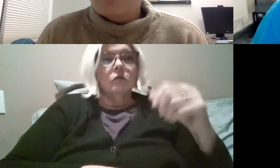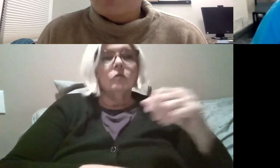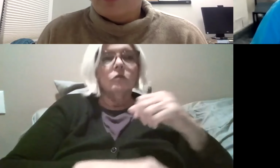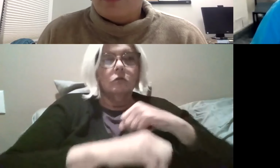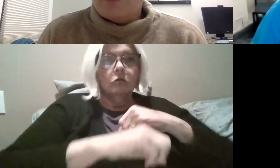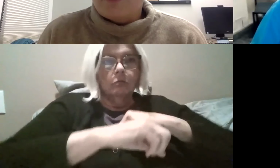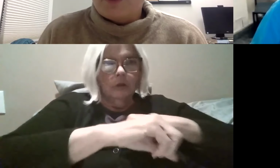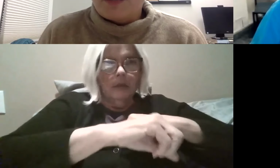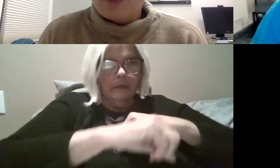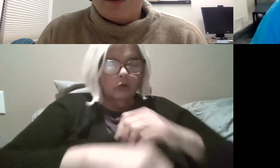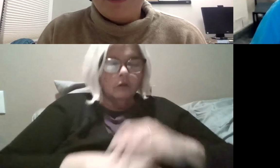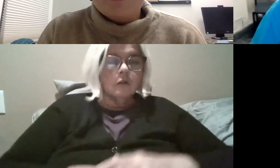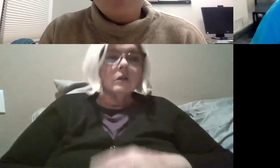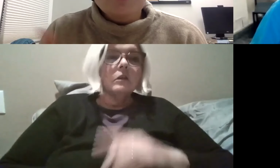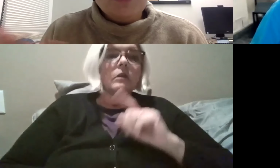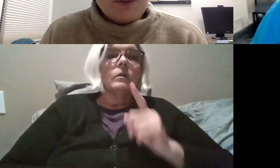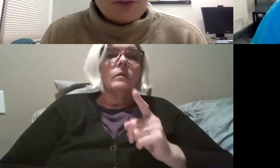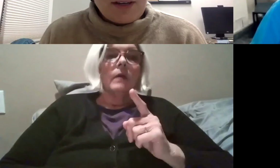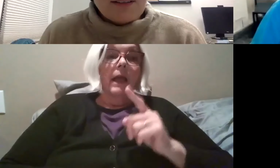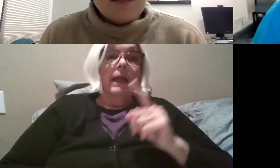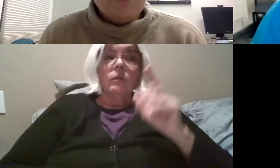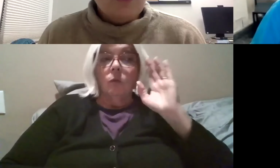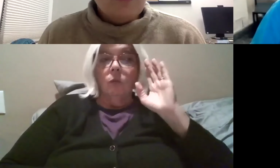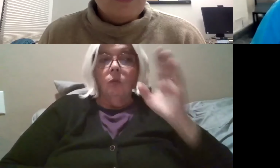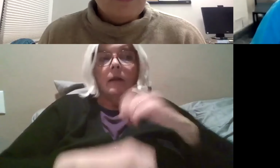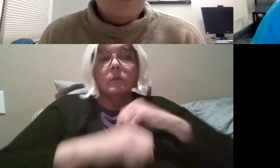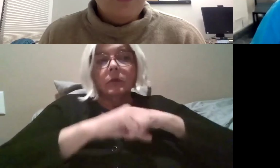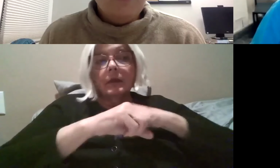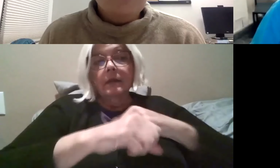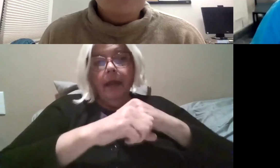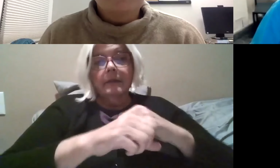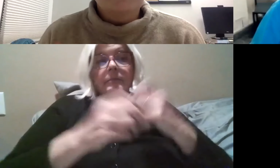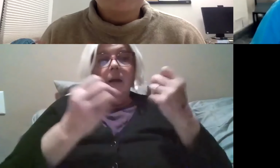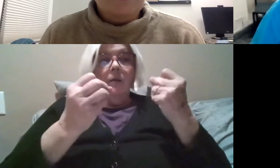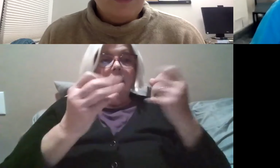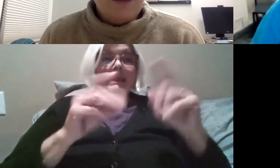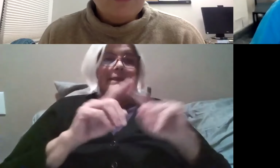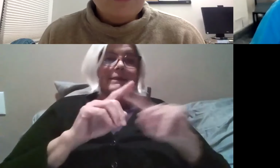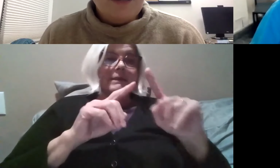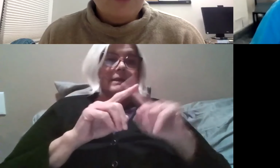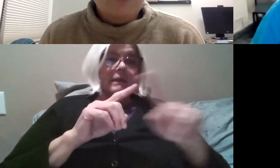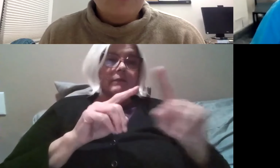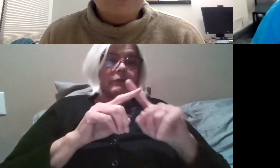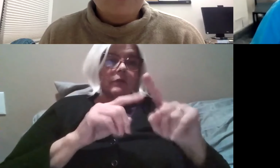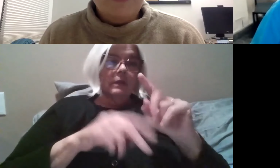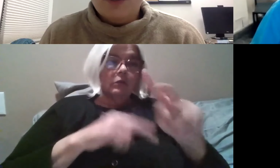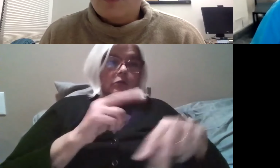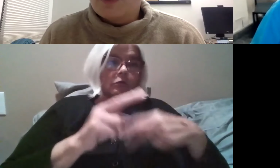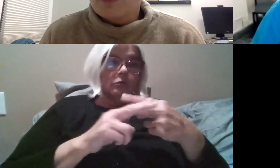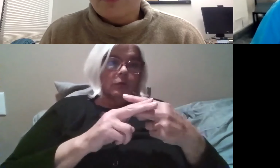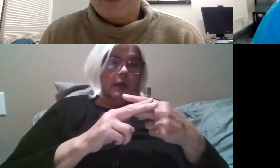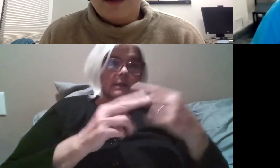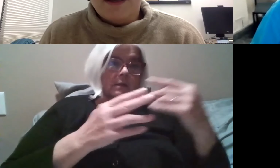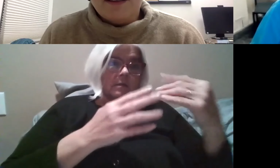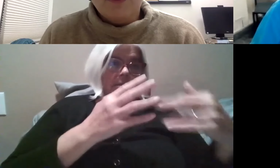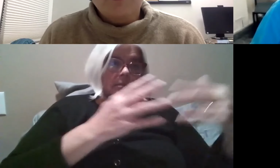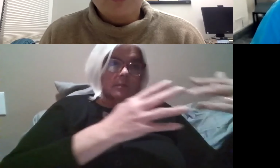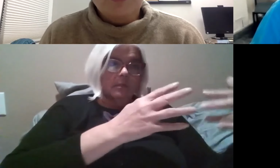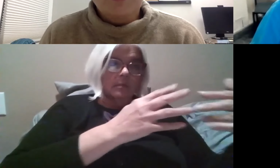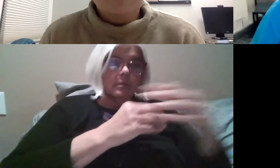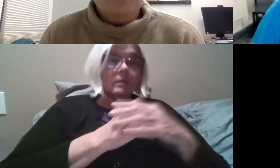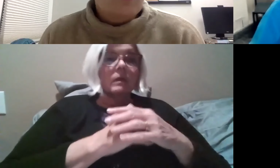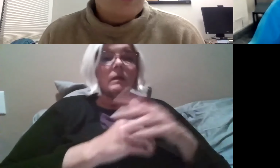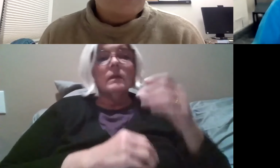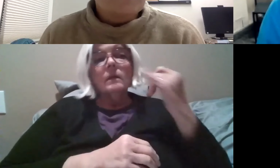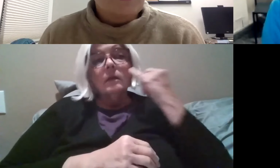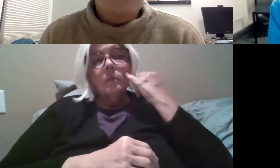it also can offer protection against multiple strains of COVID. So even if a kid has had a COVID infection, we don't feel like their